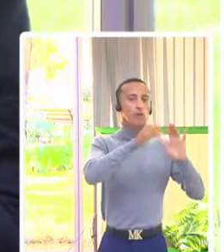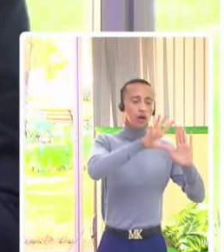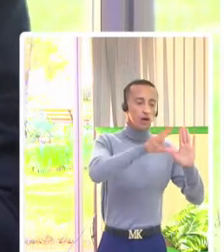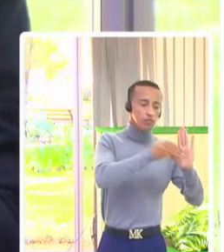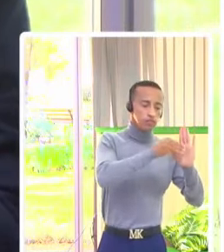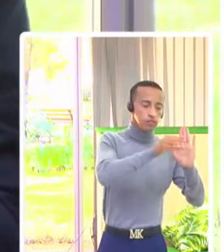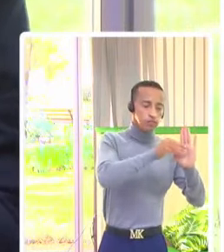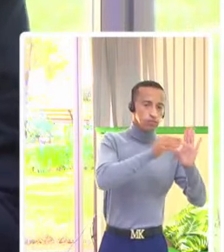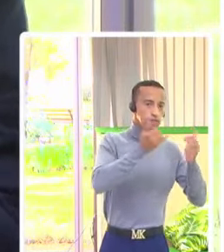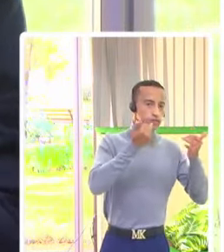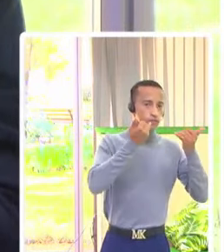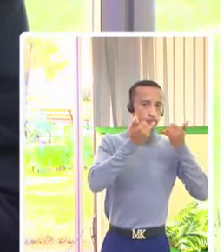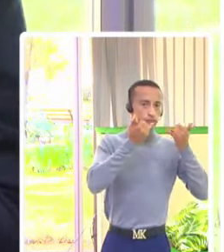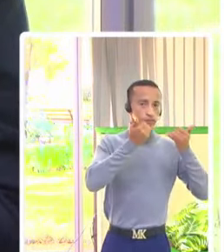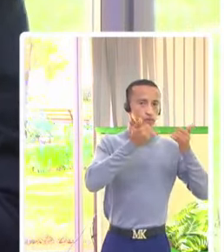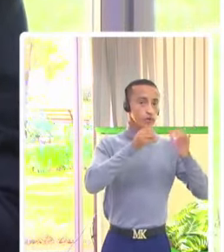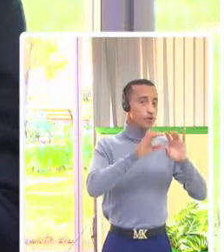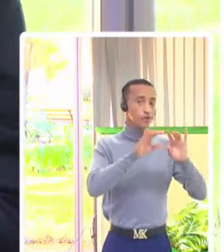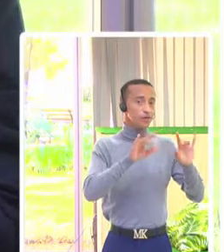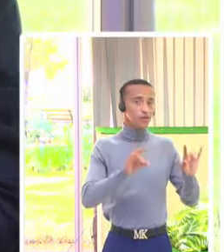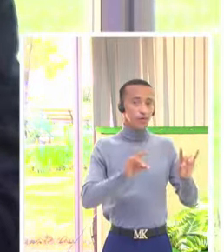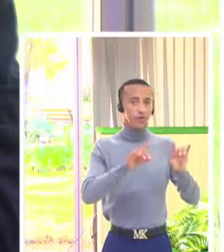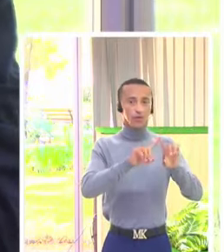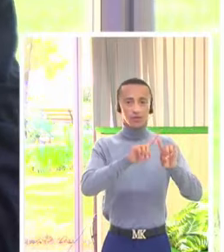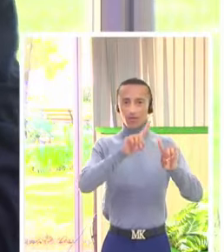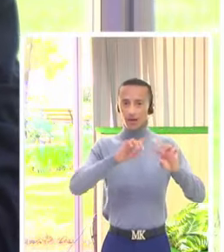not all states thought this was a good idea.